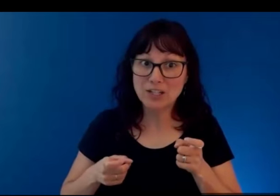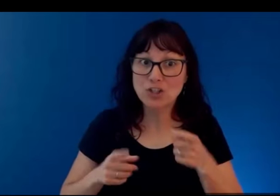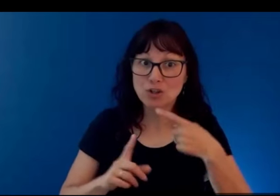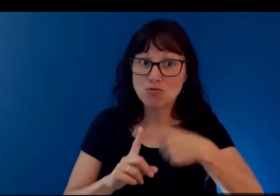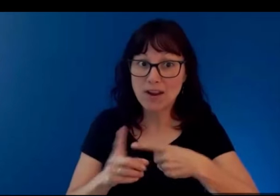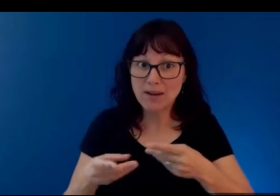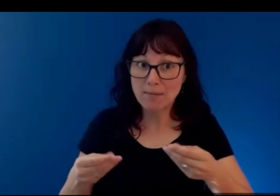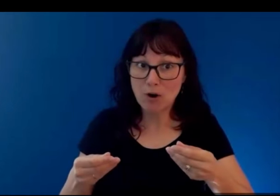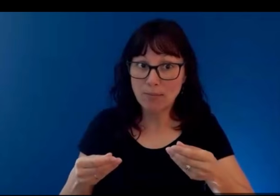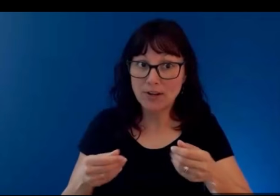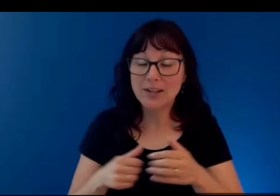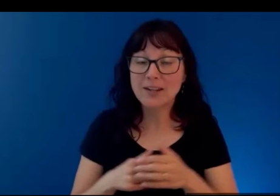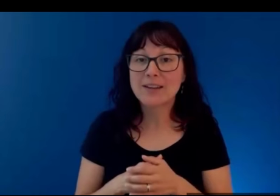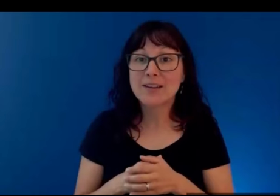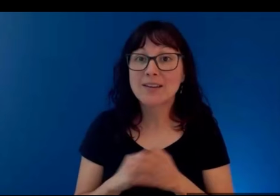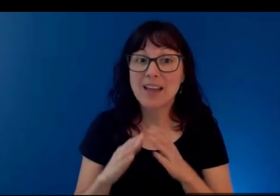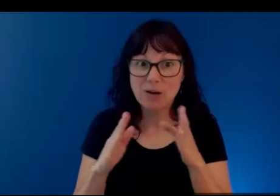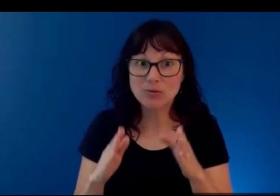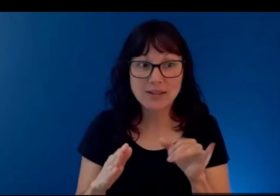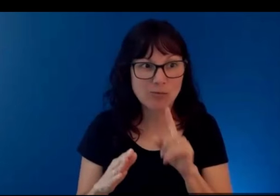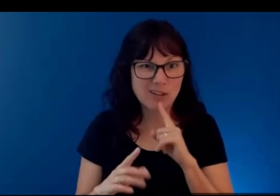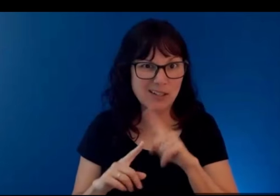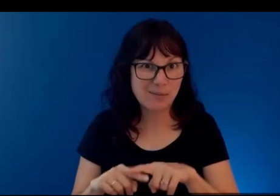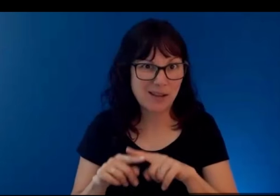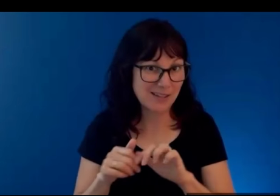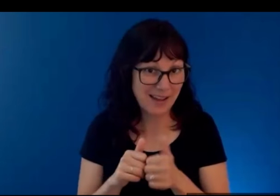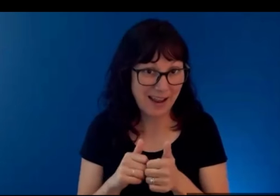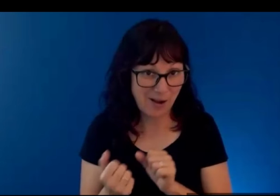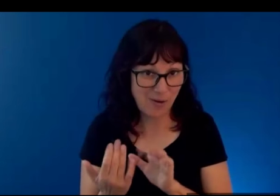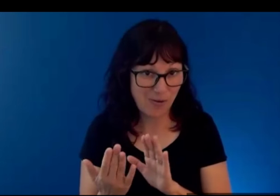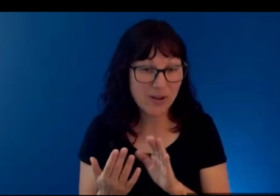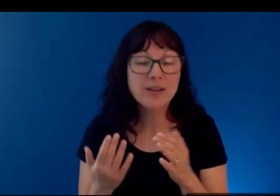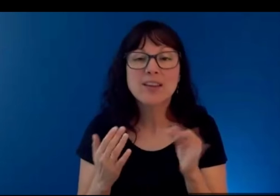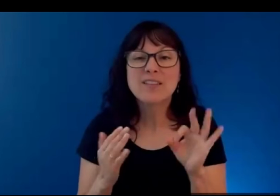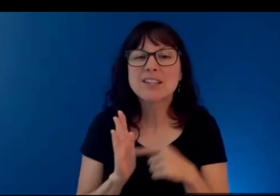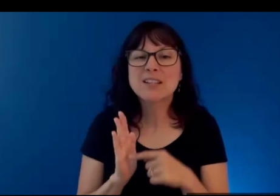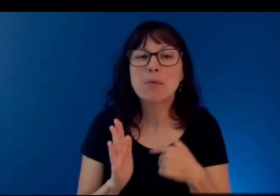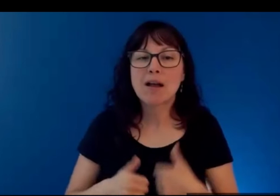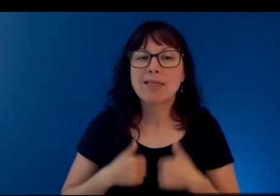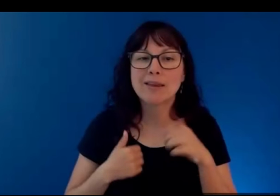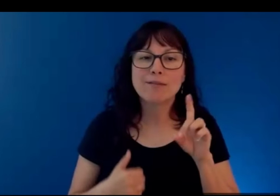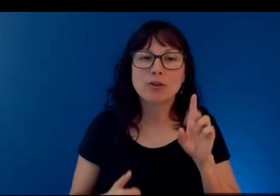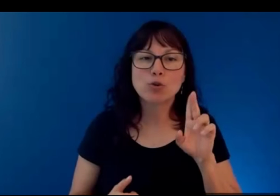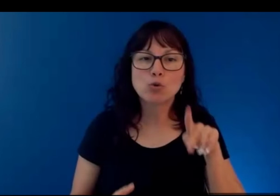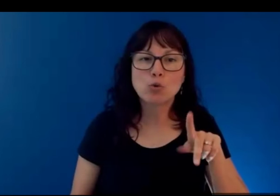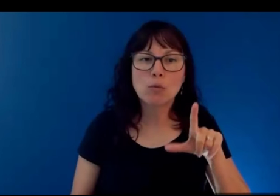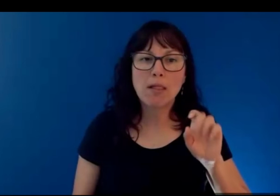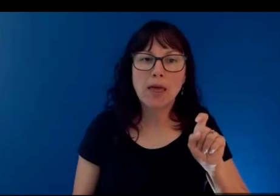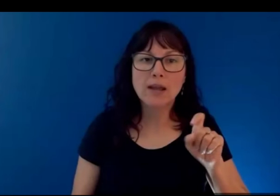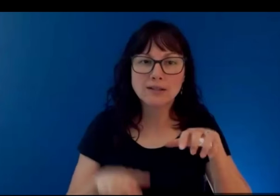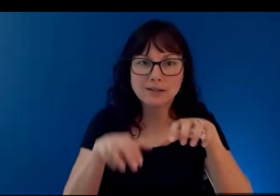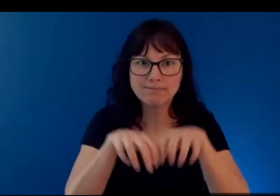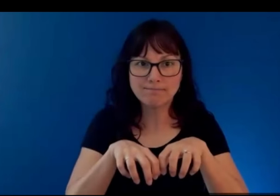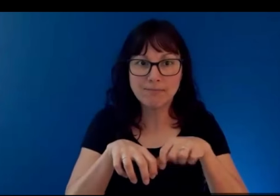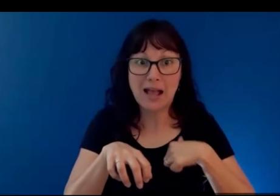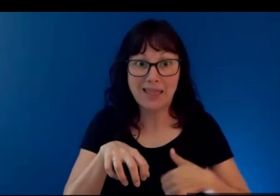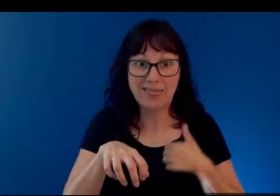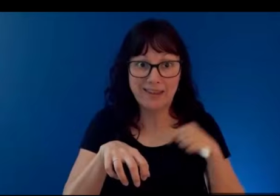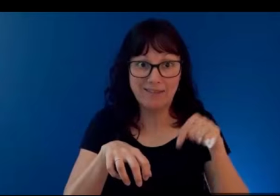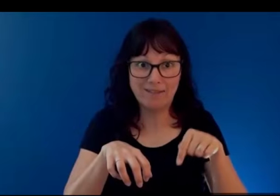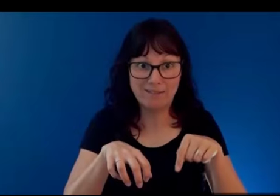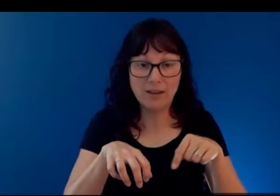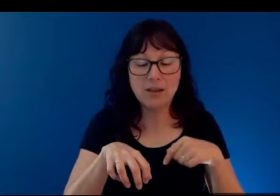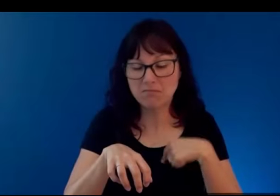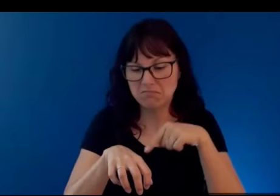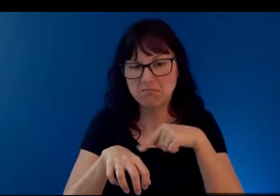properties, it really depends on how you're doing it. So let's say I live in a duplex, right? And I live in one of the units and I